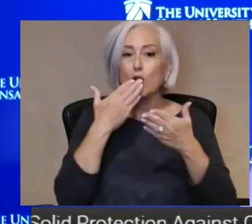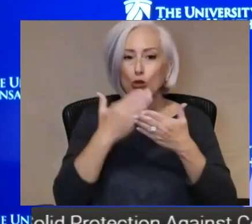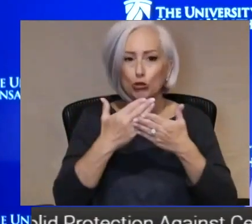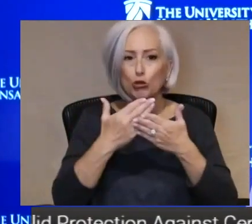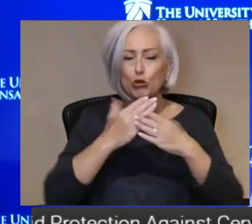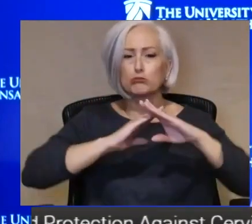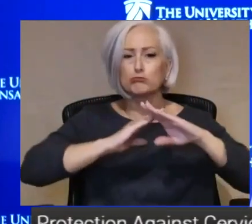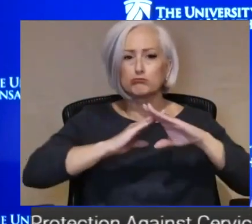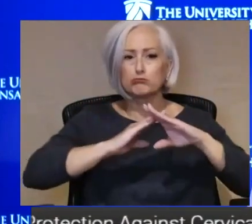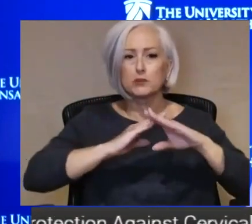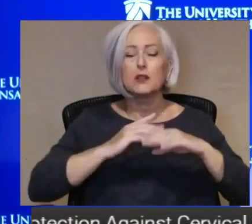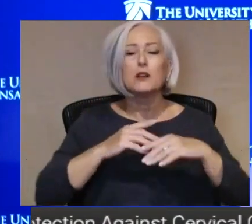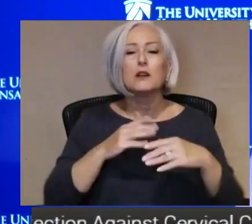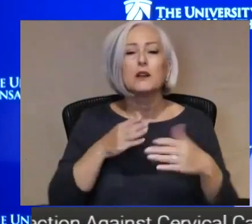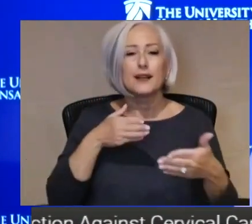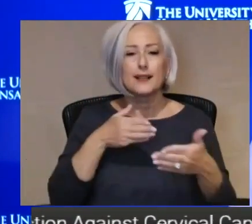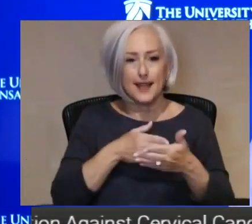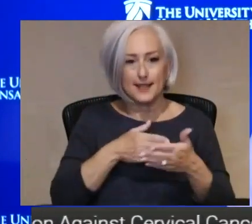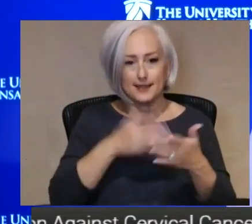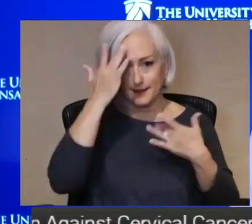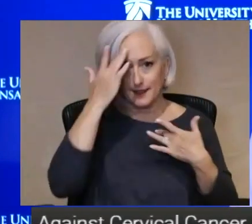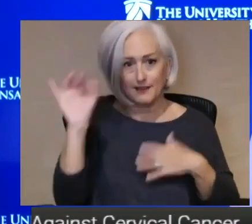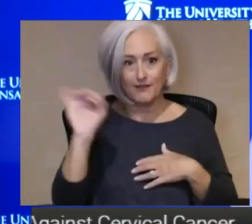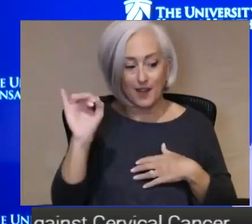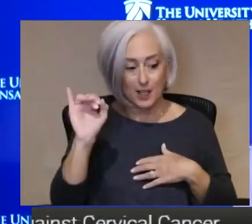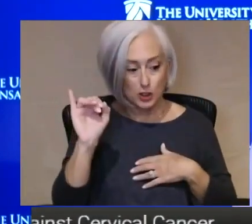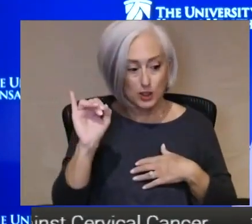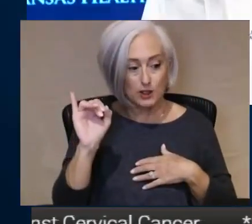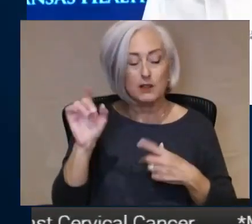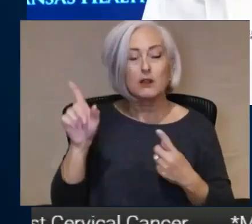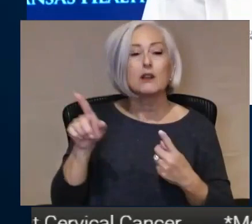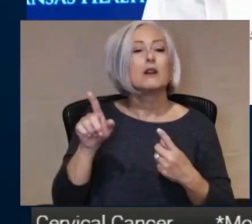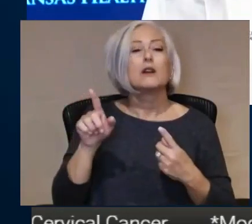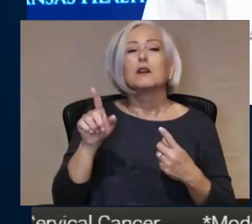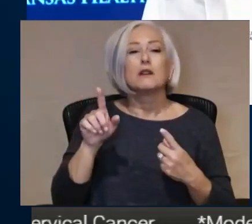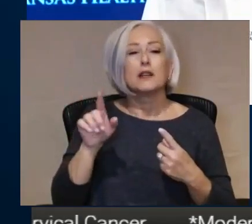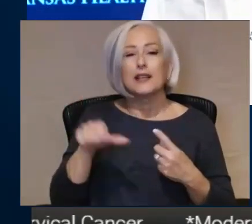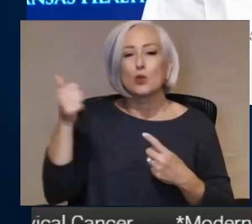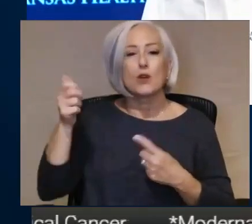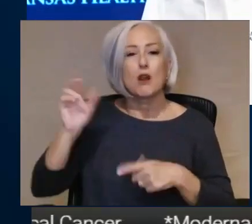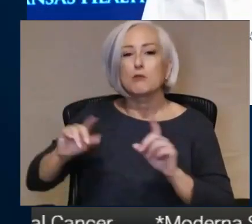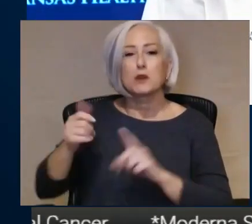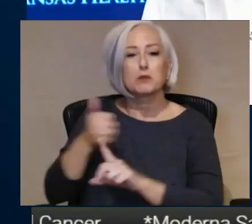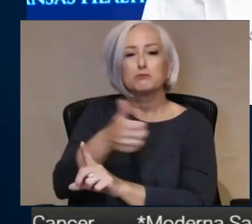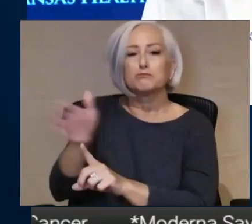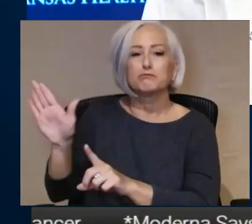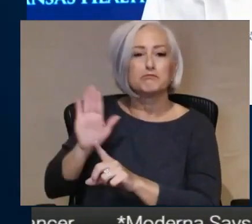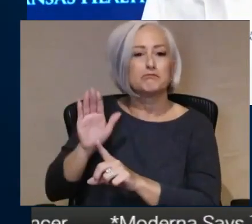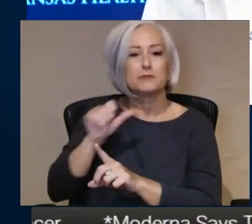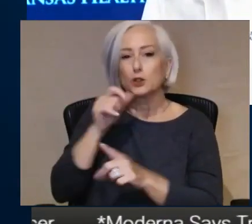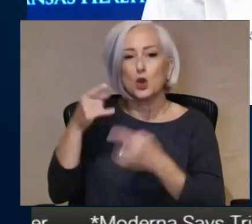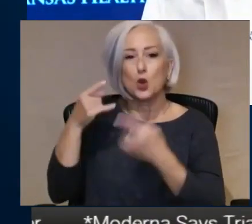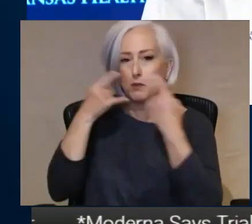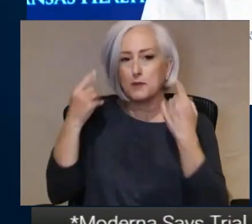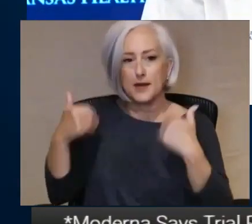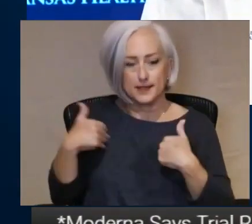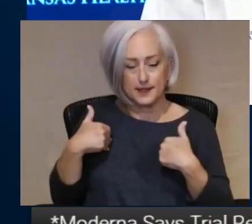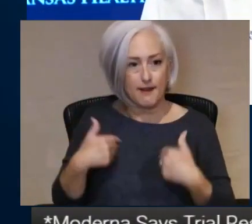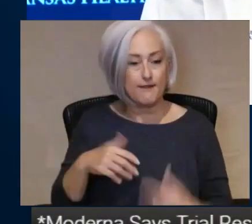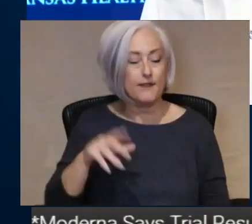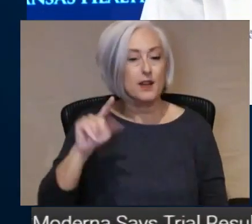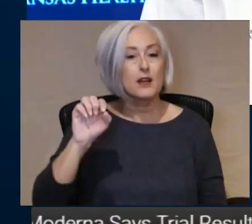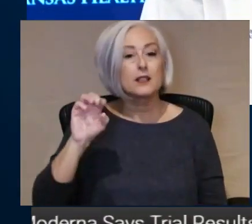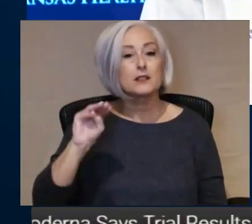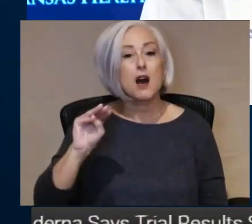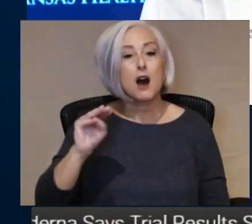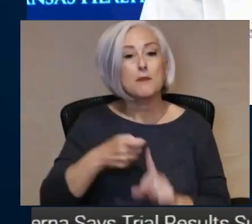when they are in those situations where others around them weren't masked. So, yeah. Excellent. Jill? Yeah, Tom from Pittsburgh, he wants to know, if